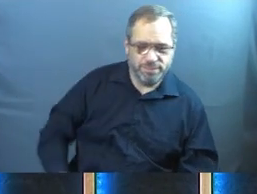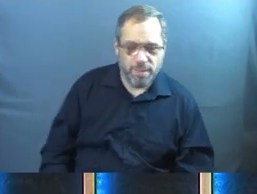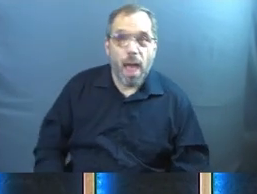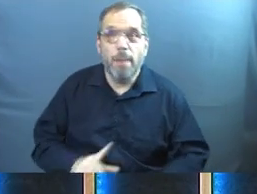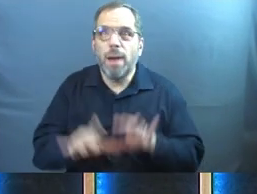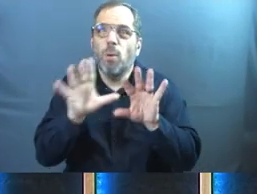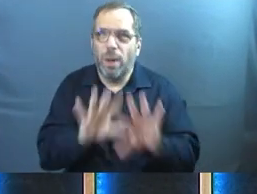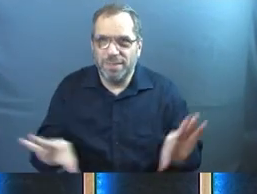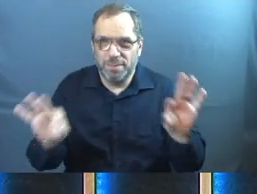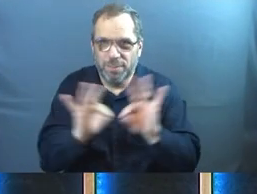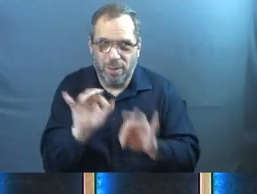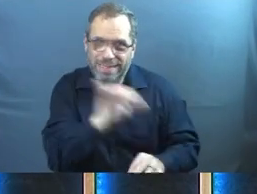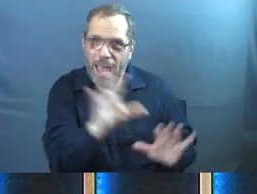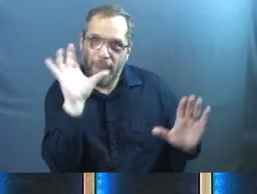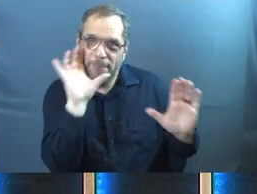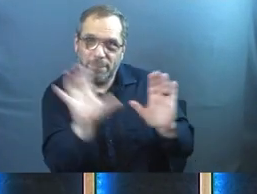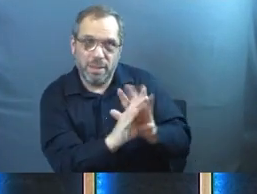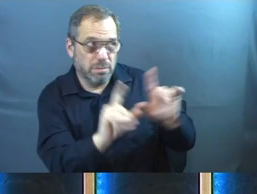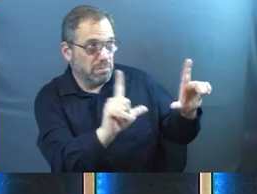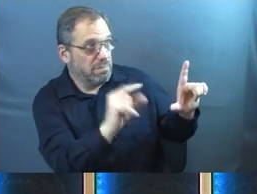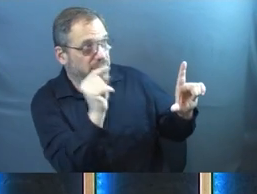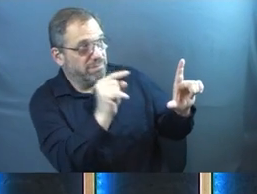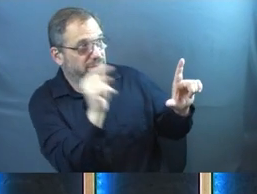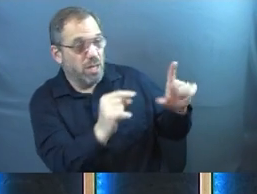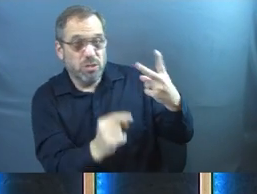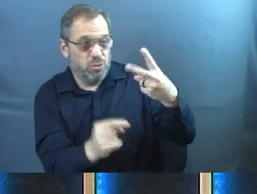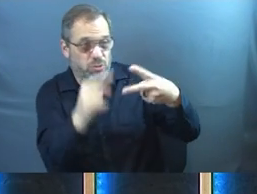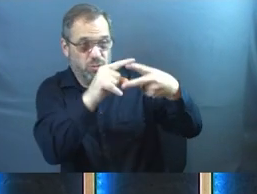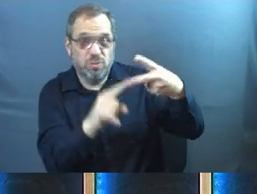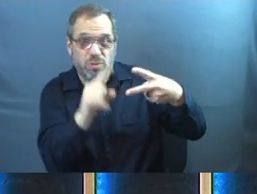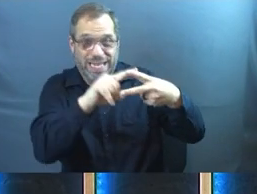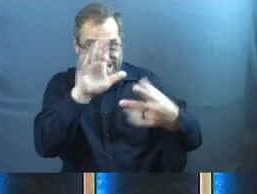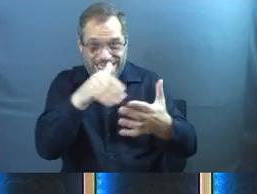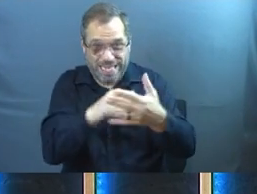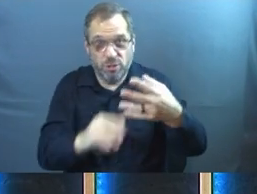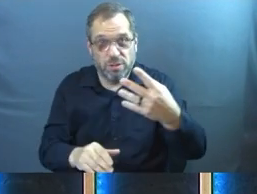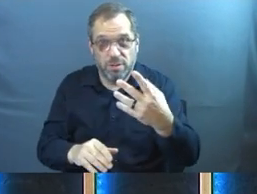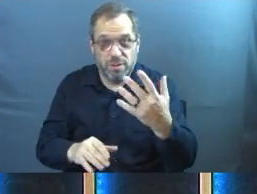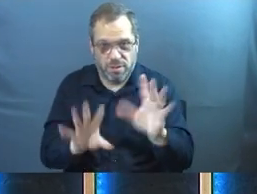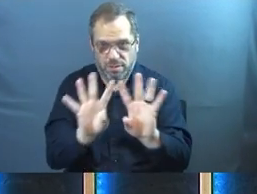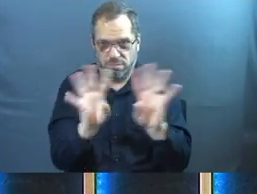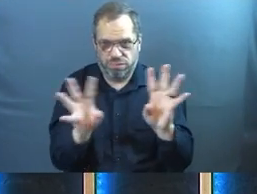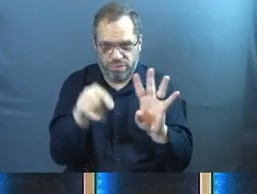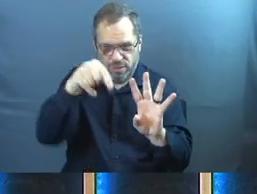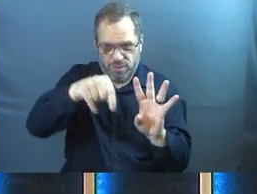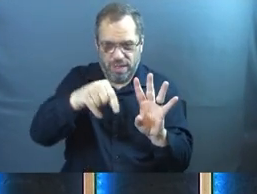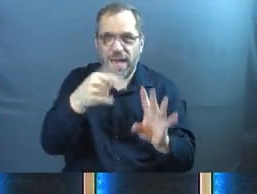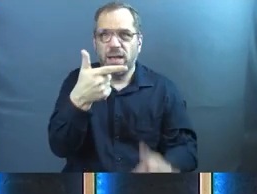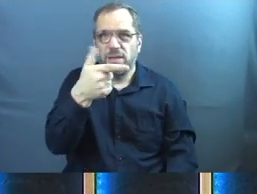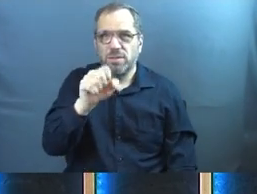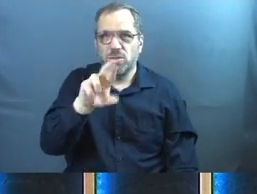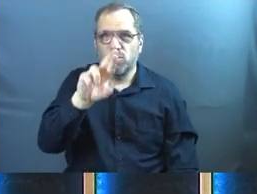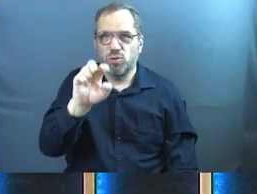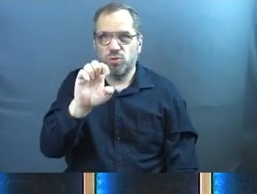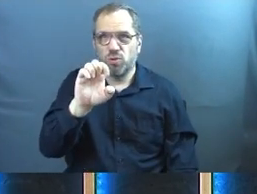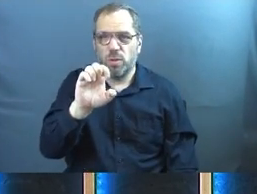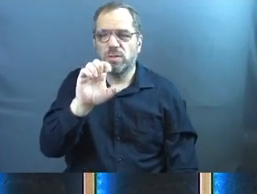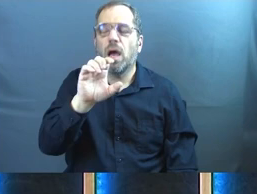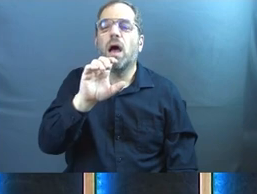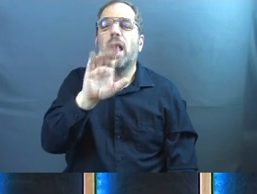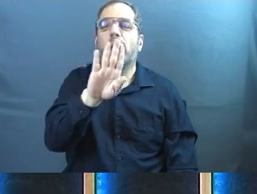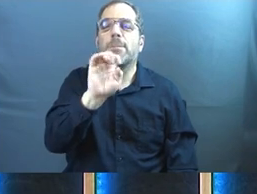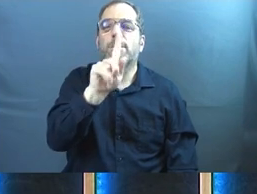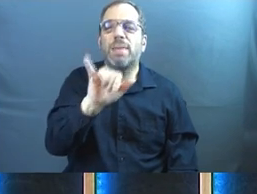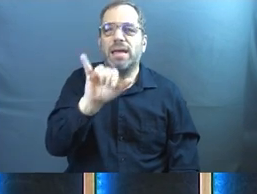But the important point in that picture is that you see the two people in the center, who are George and Betty